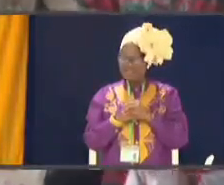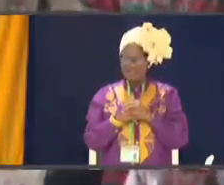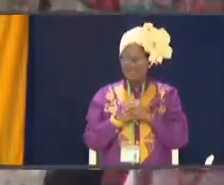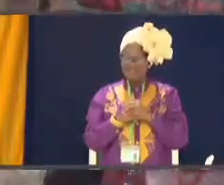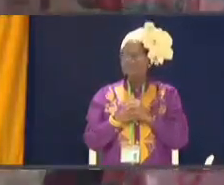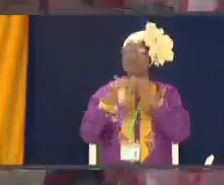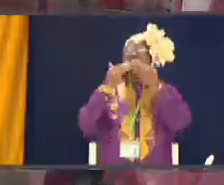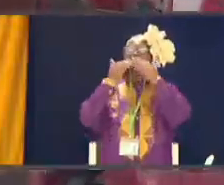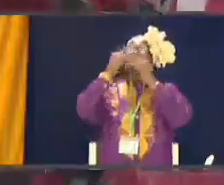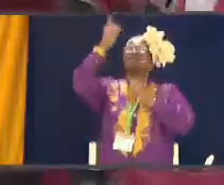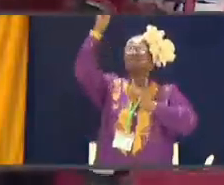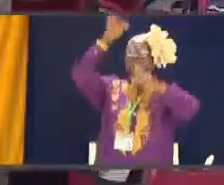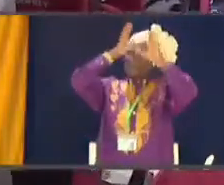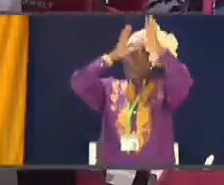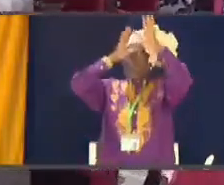Thank you, Father.